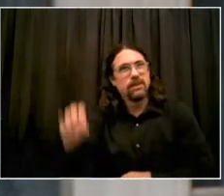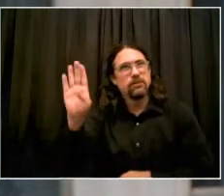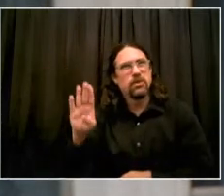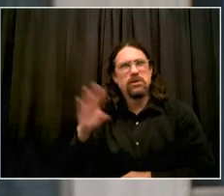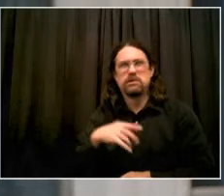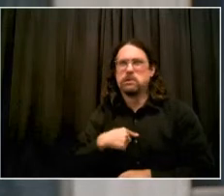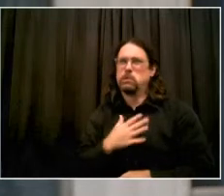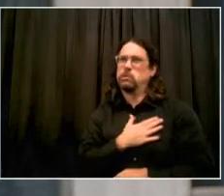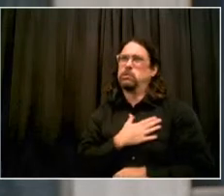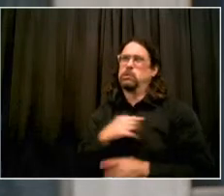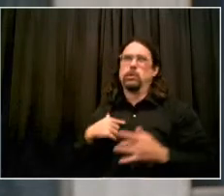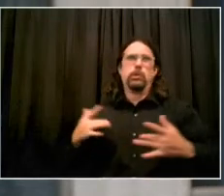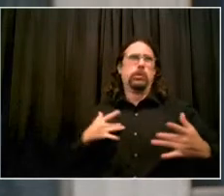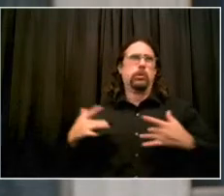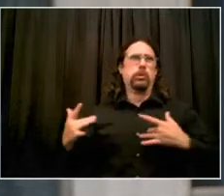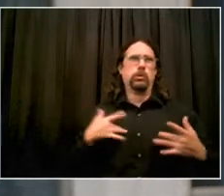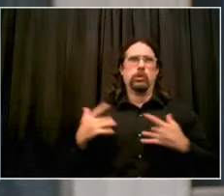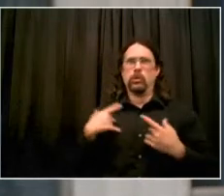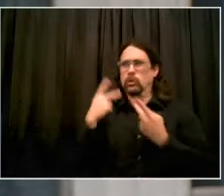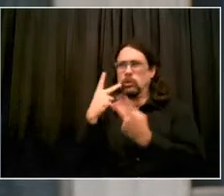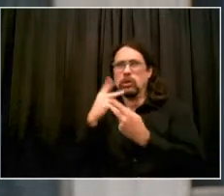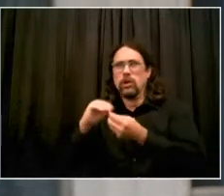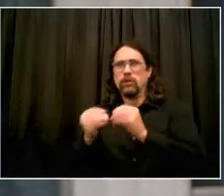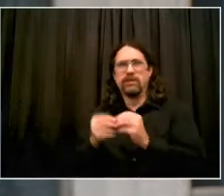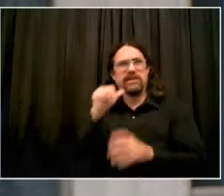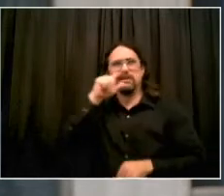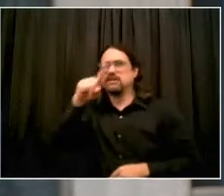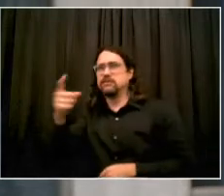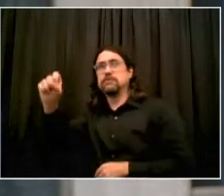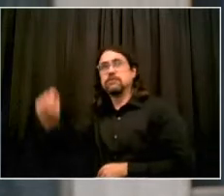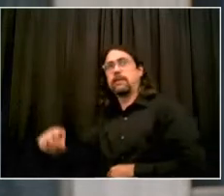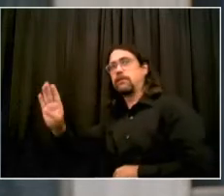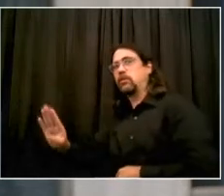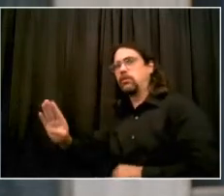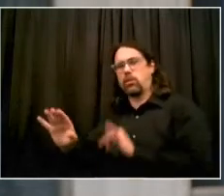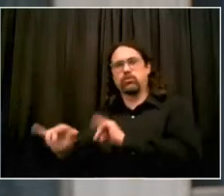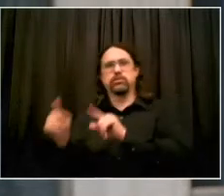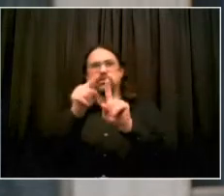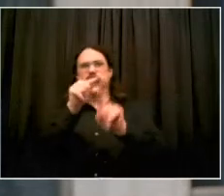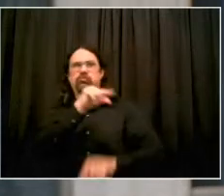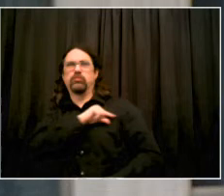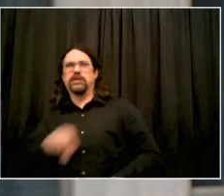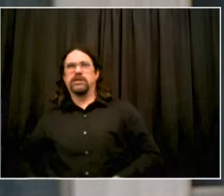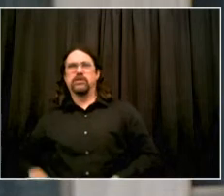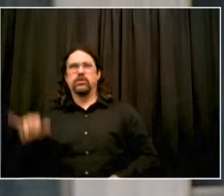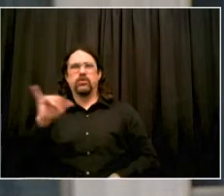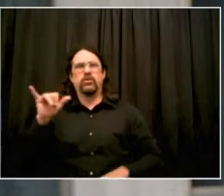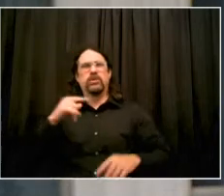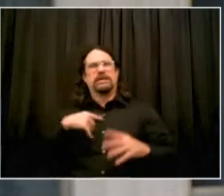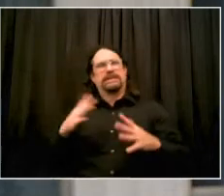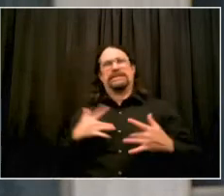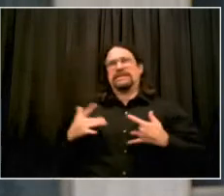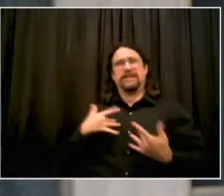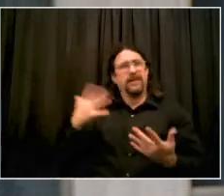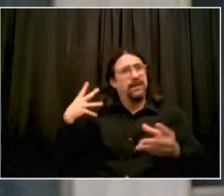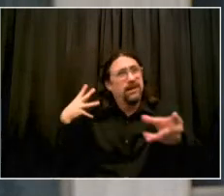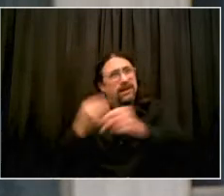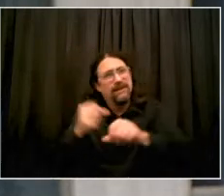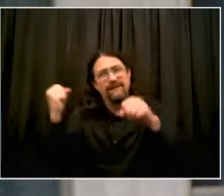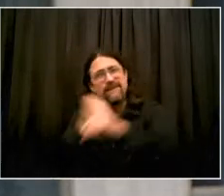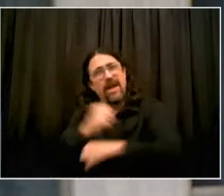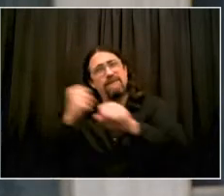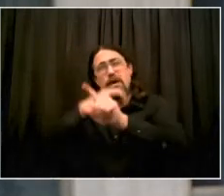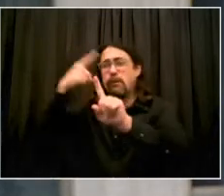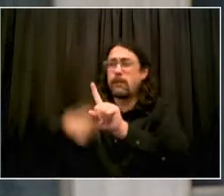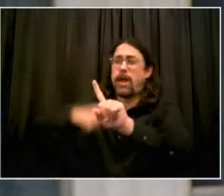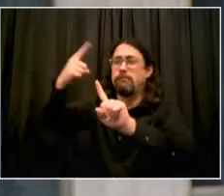We've fought so hard as New Yorkers. We can't give up the progress that's allowed us to reopen our city. Last weekend and